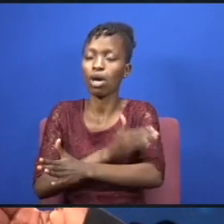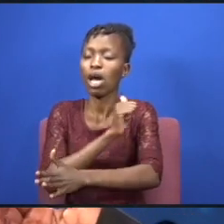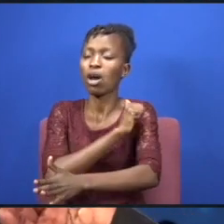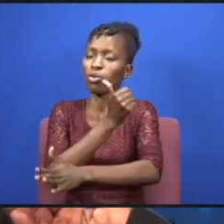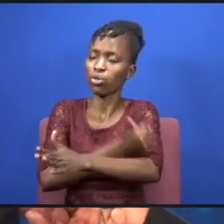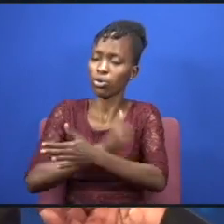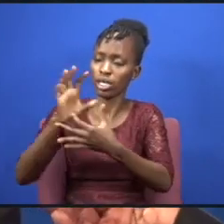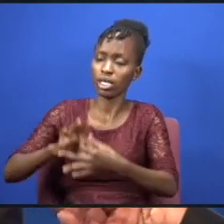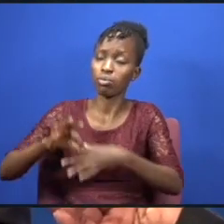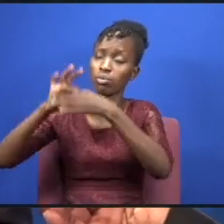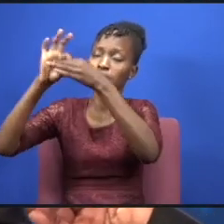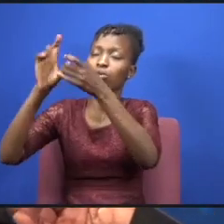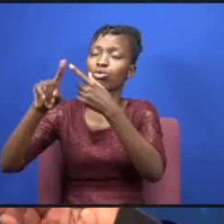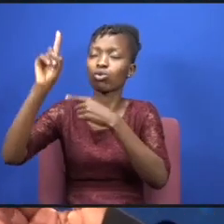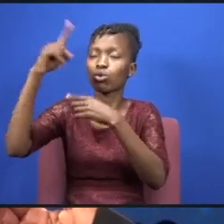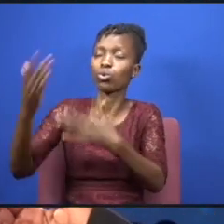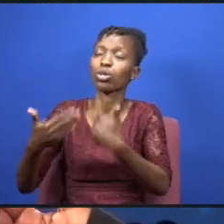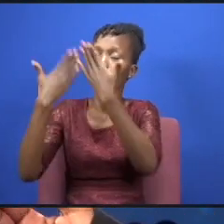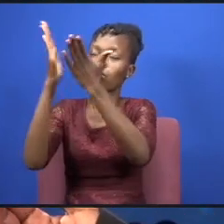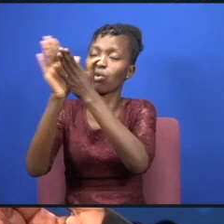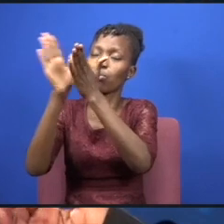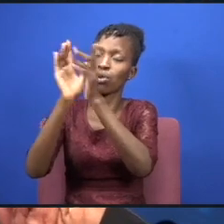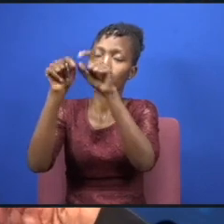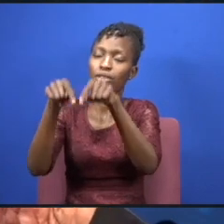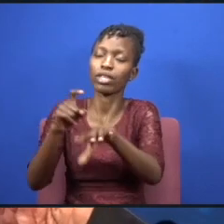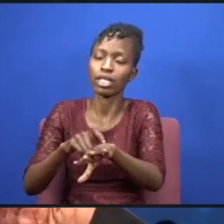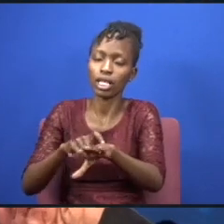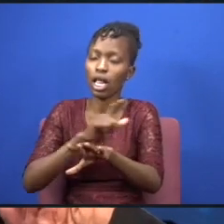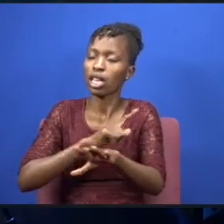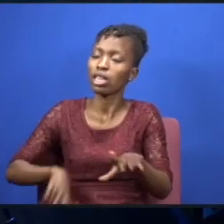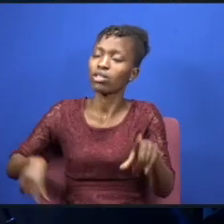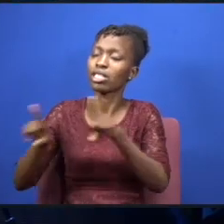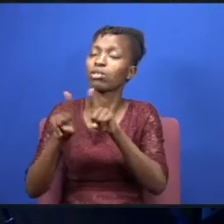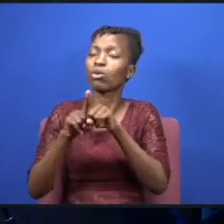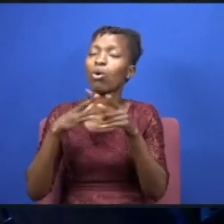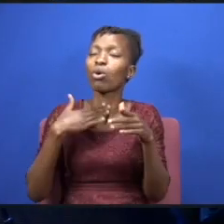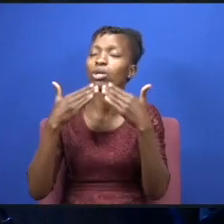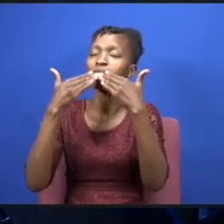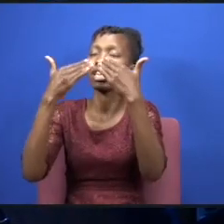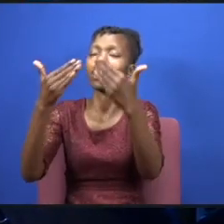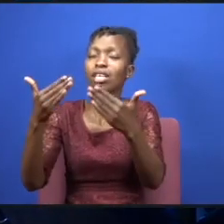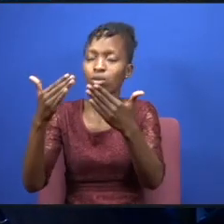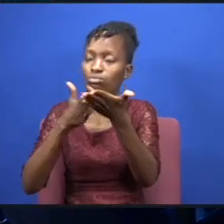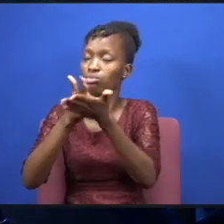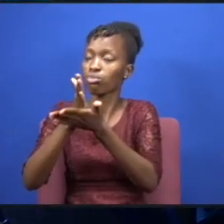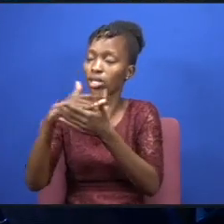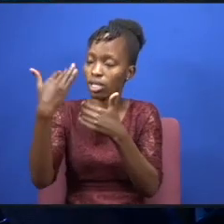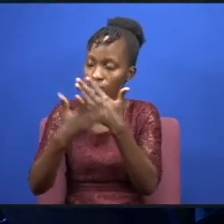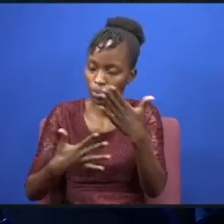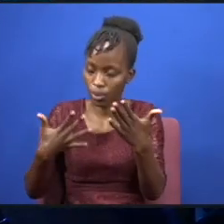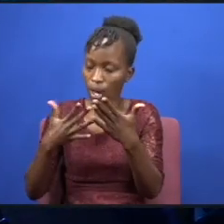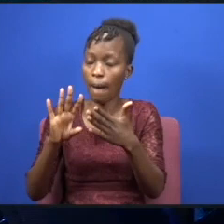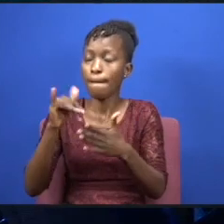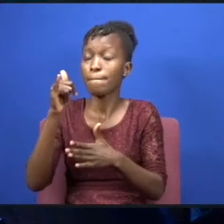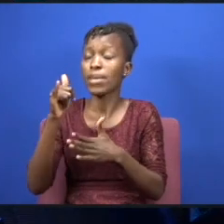you. Oh, we give you praise this hour. And Lord, we also want to say thank you that by this blood, by